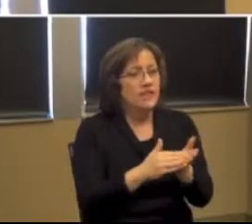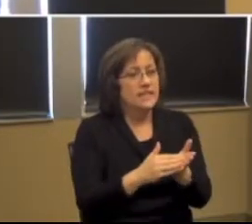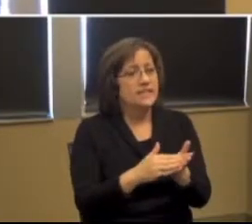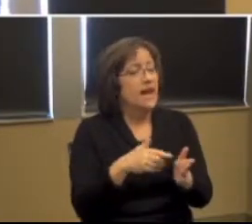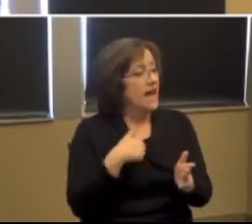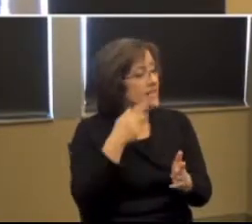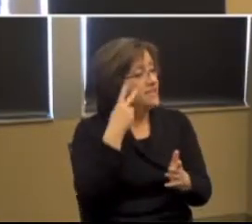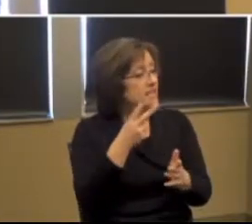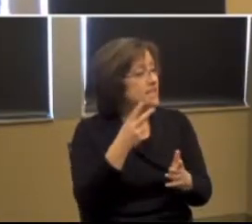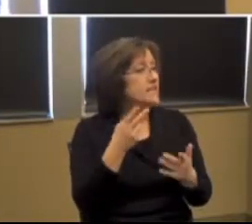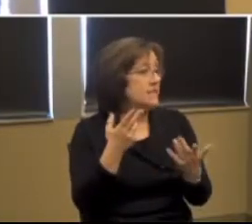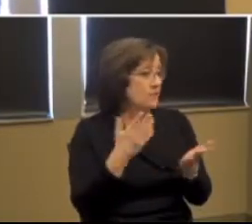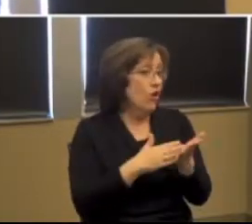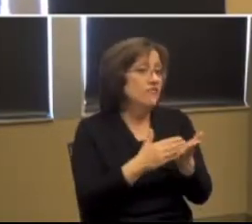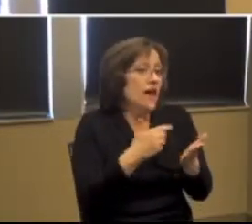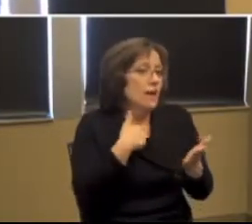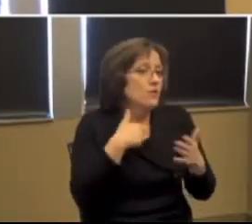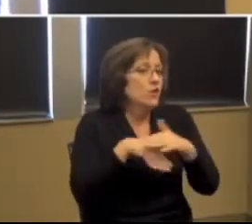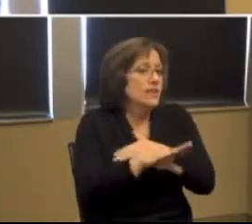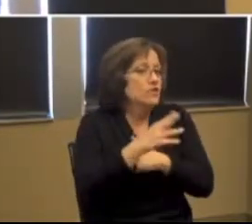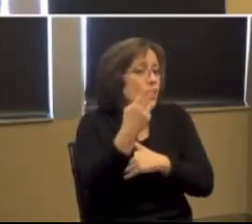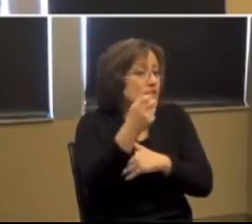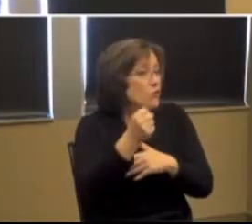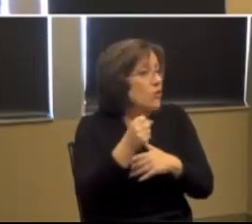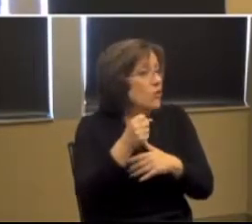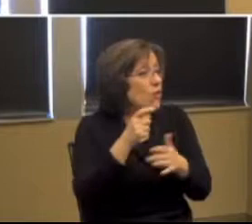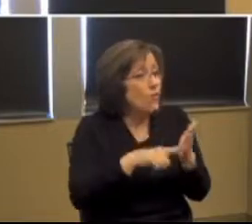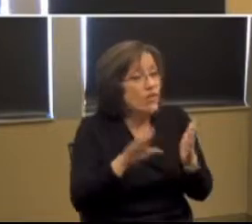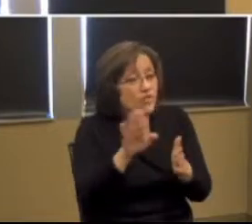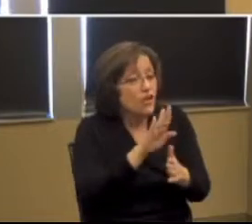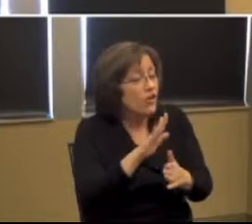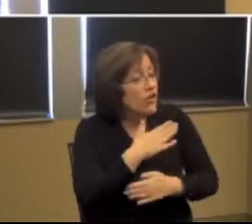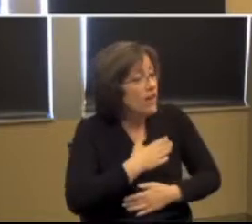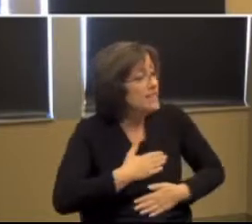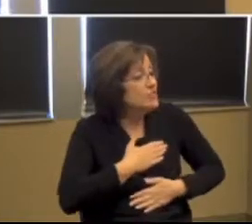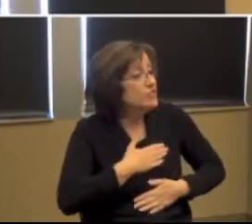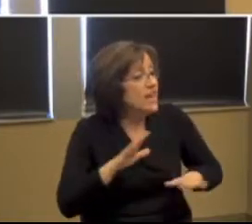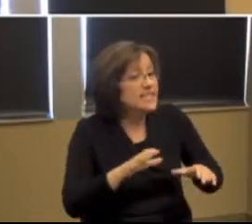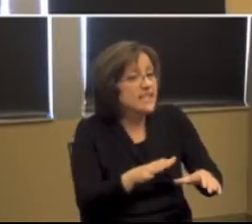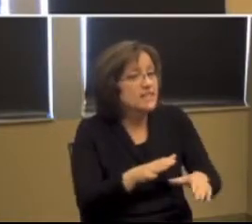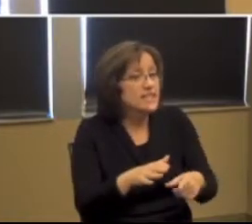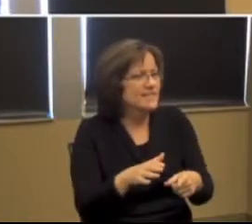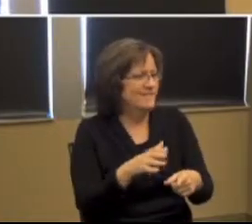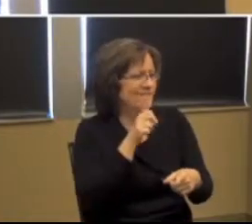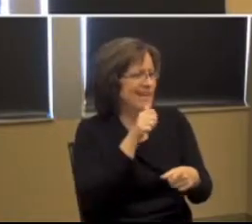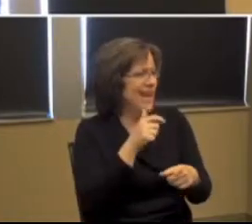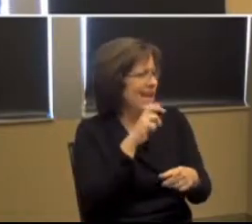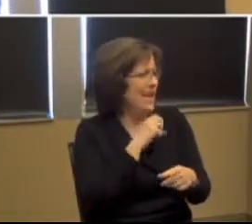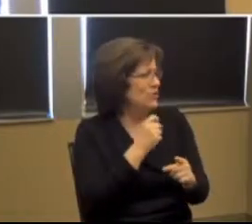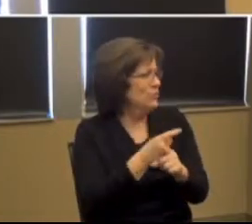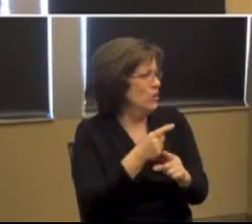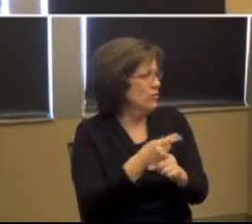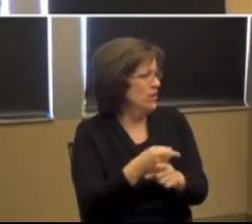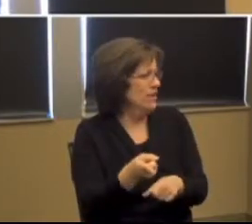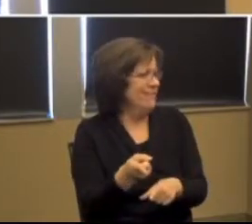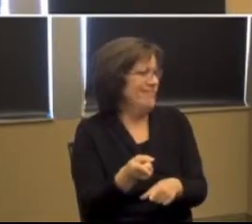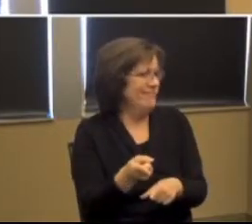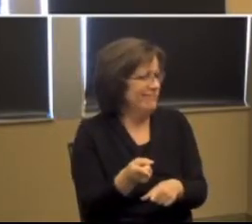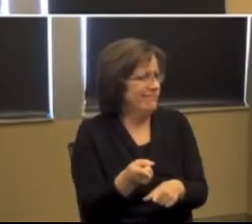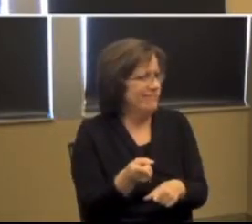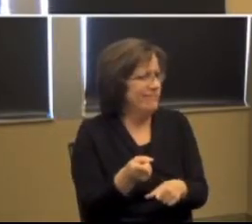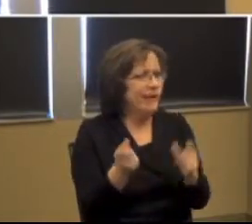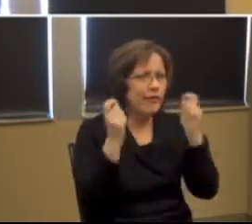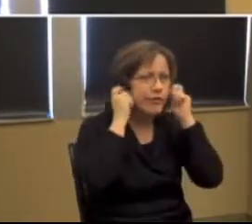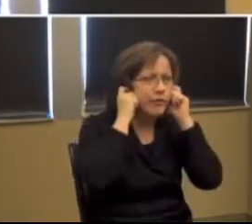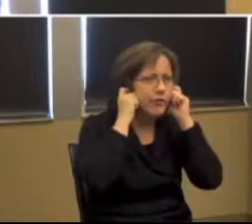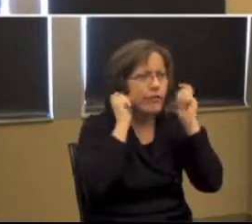I'm walking into a high school and some of their leisure activities are not necessarily age appropriate. They like